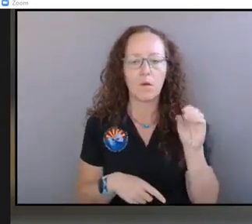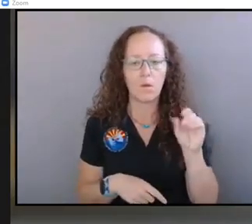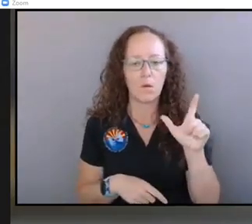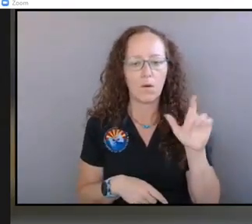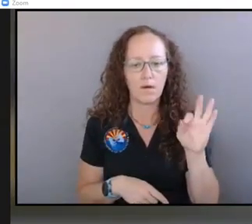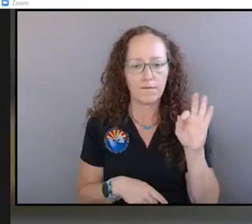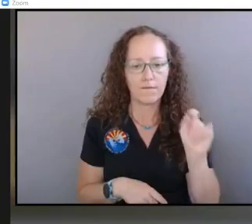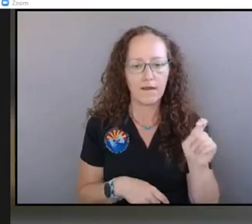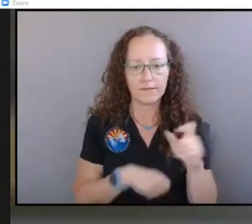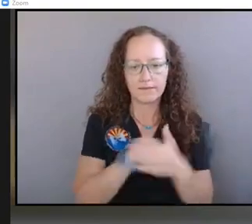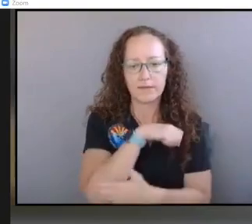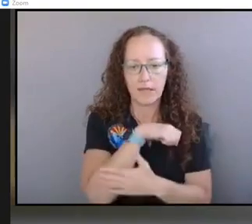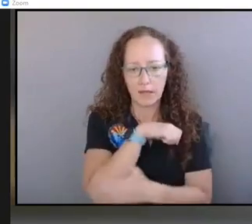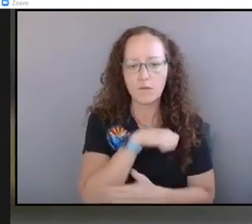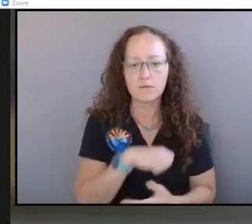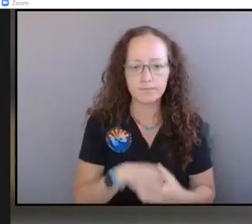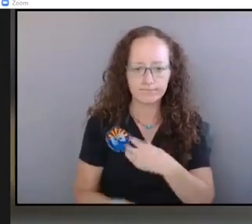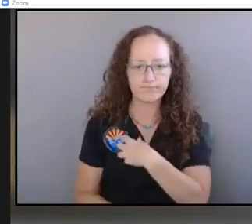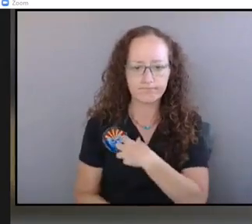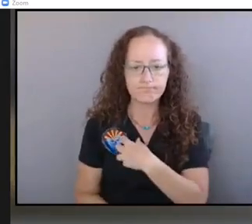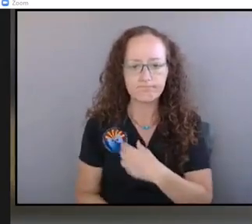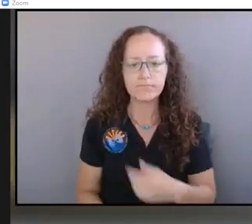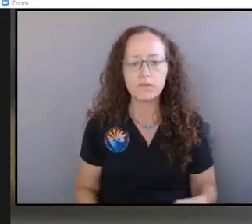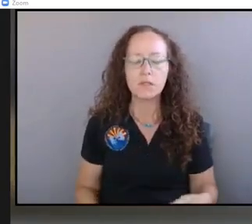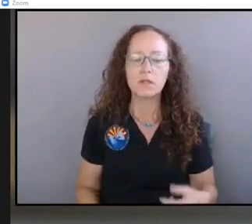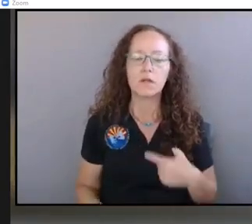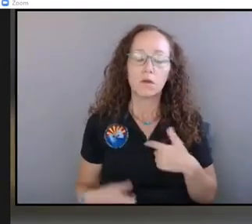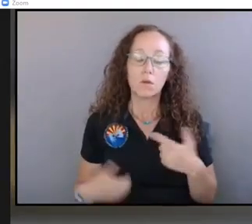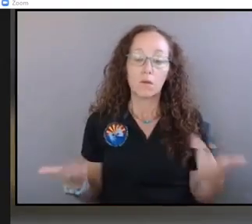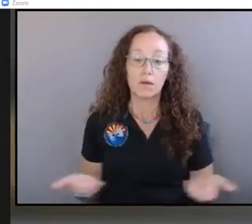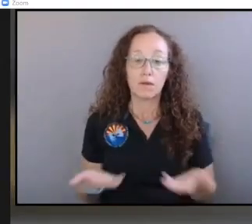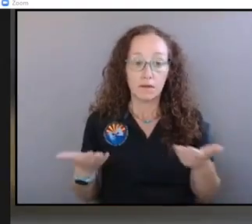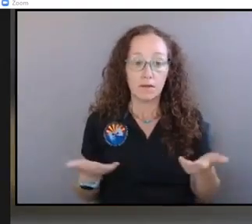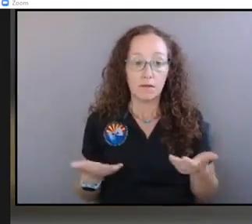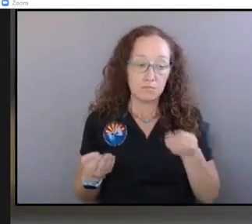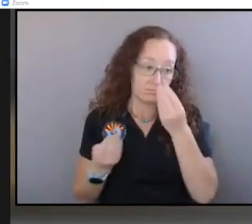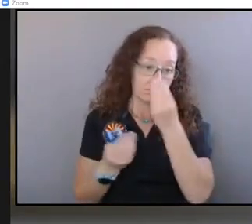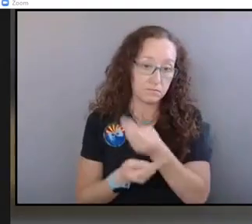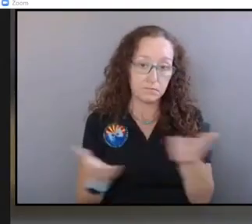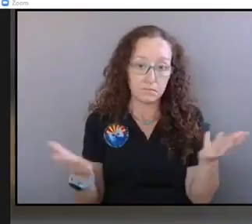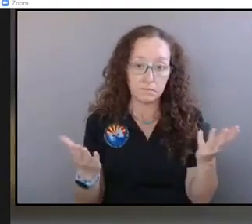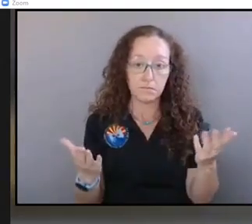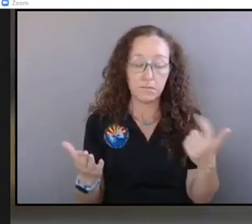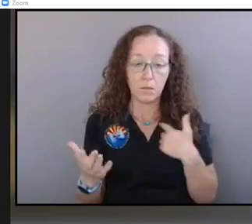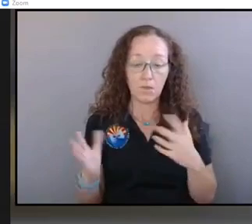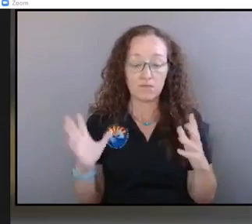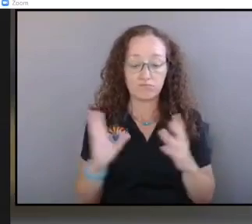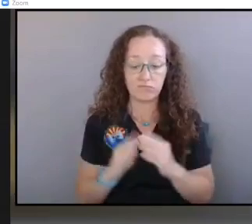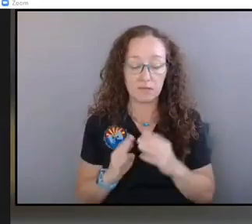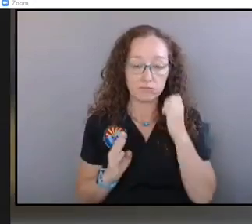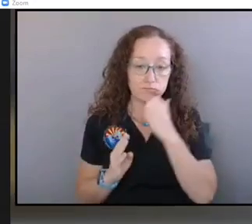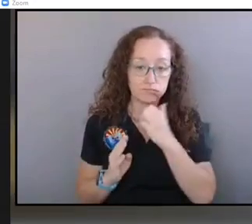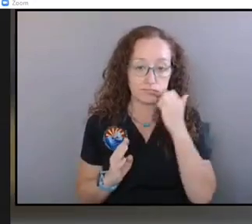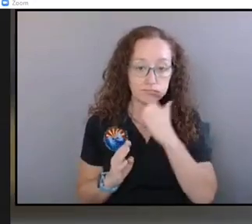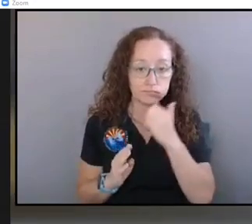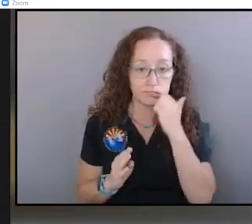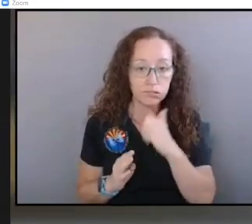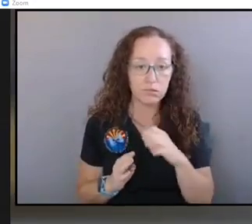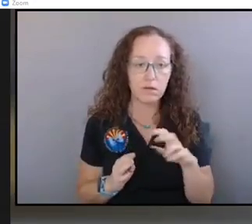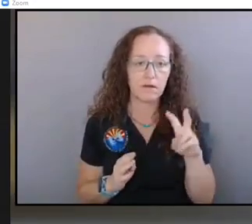to let everybody know that we have been meeting daily at the Valverde substation